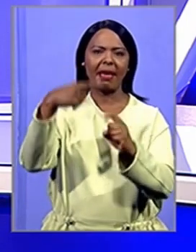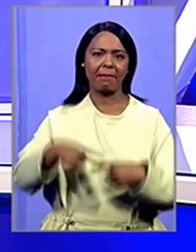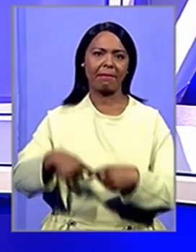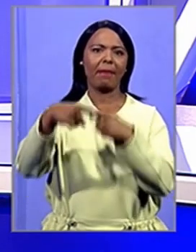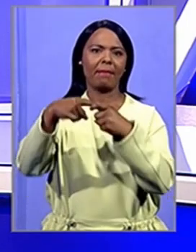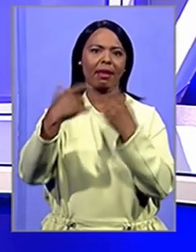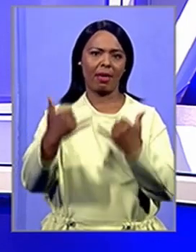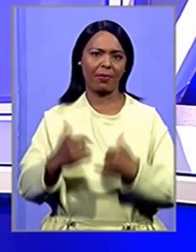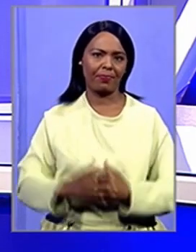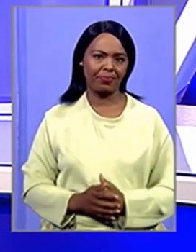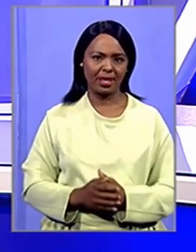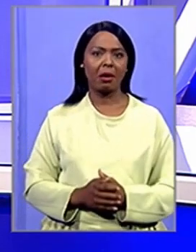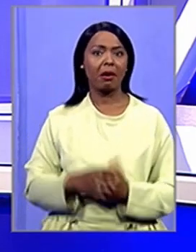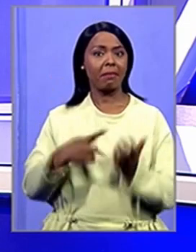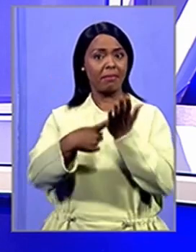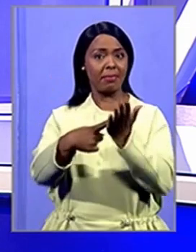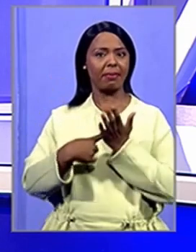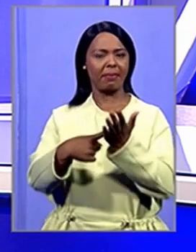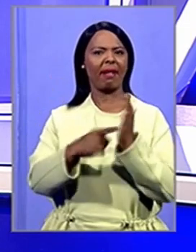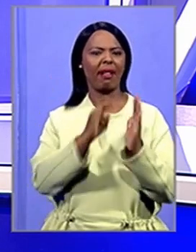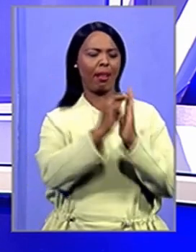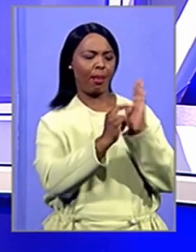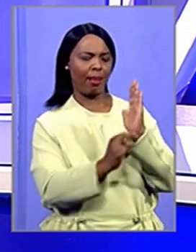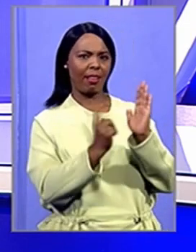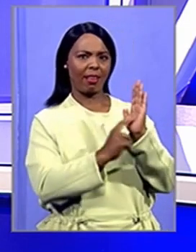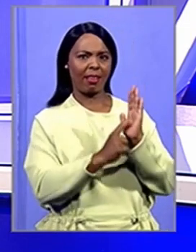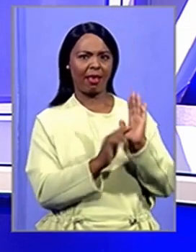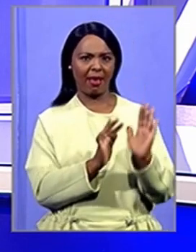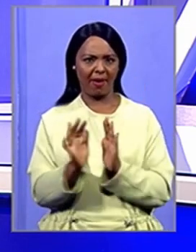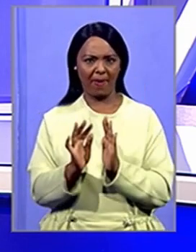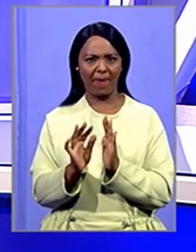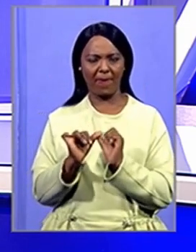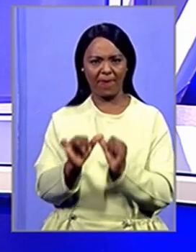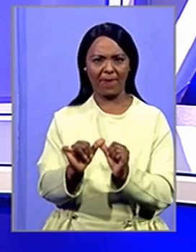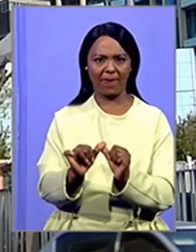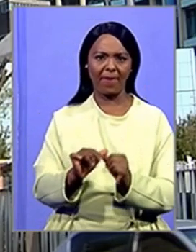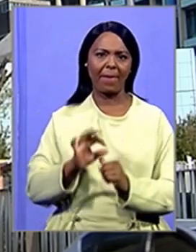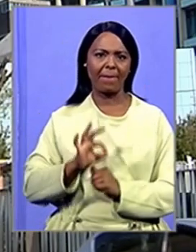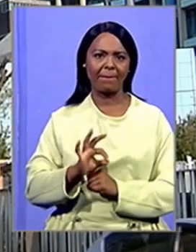Gareng ga tse dingwe go ne go sekasekwa melawana ya go ngodiega.